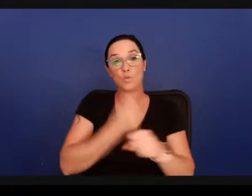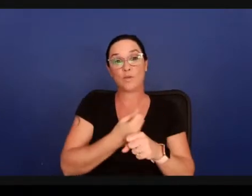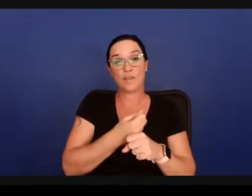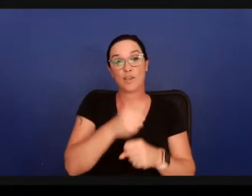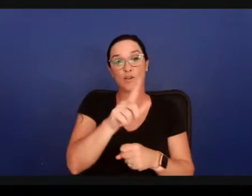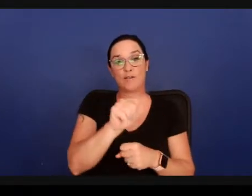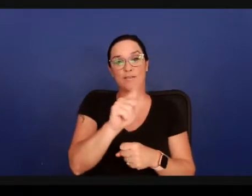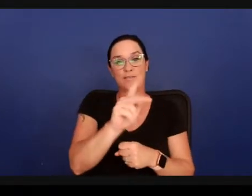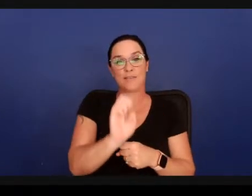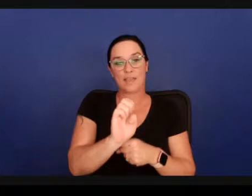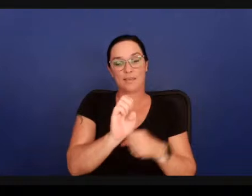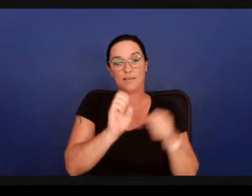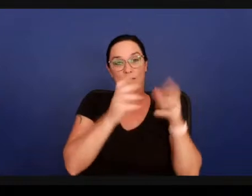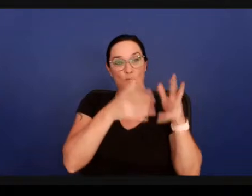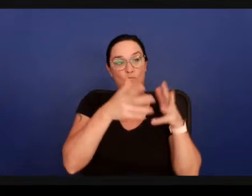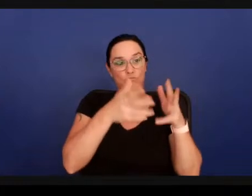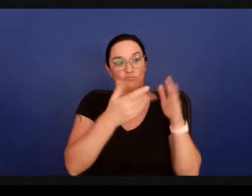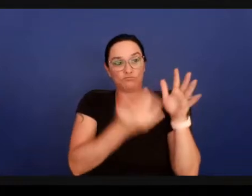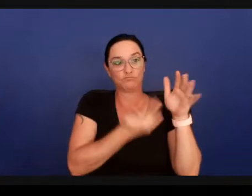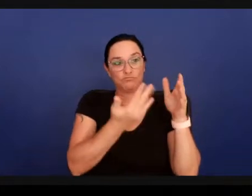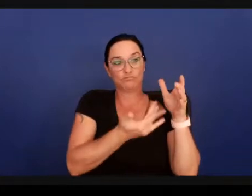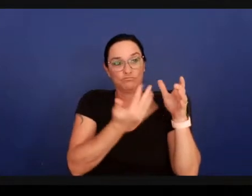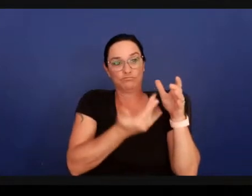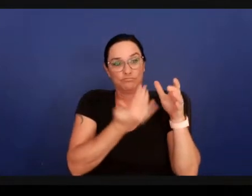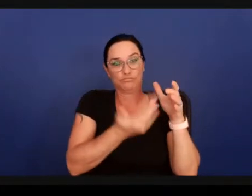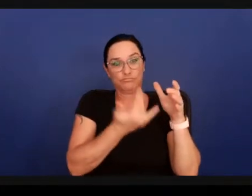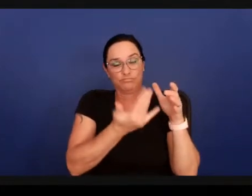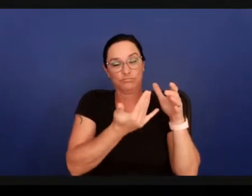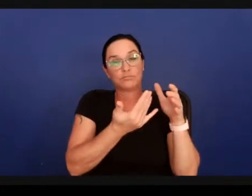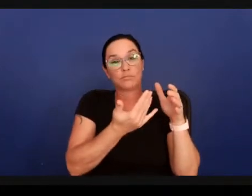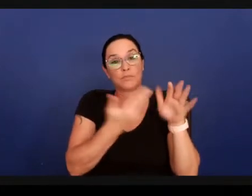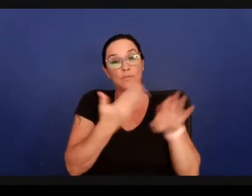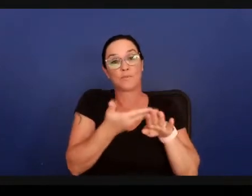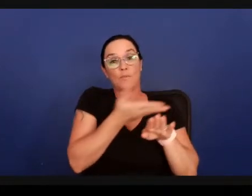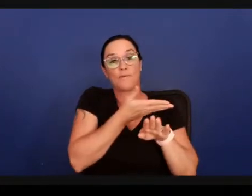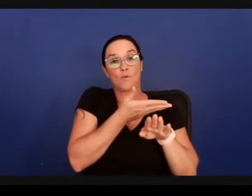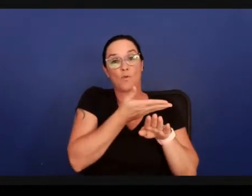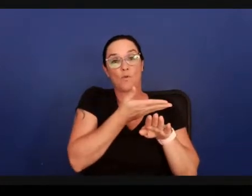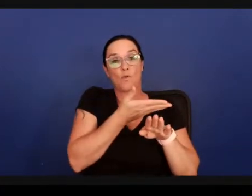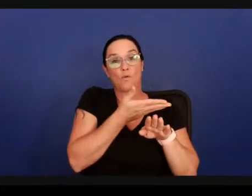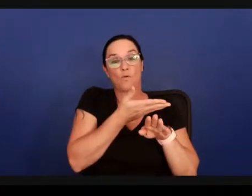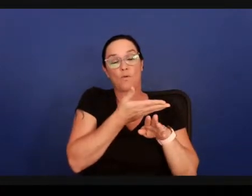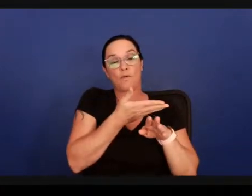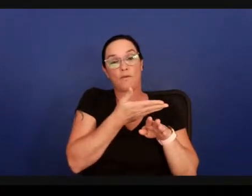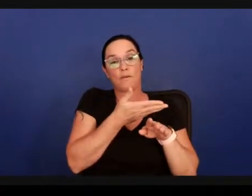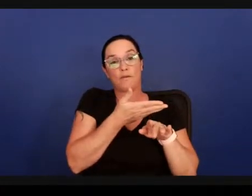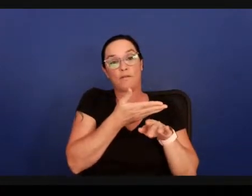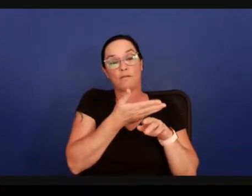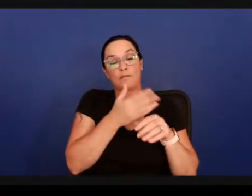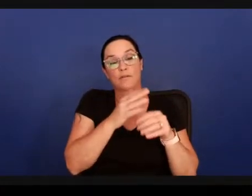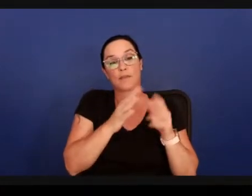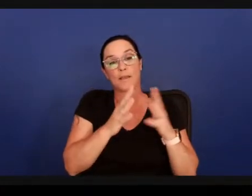correctly, Mm. were all prior to this modern advent of